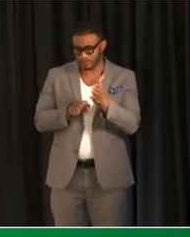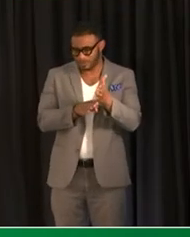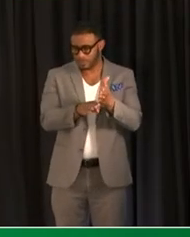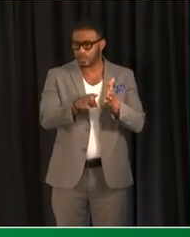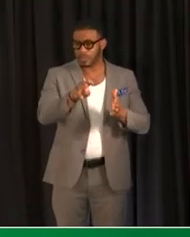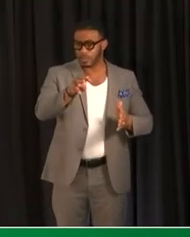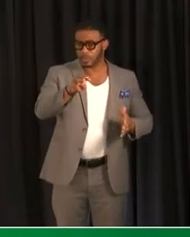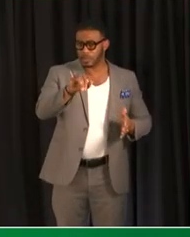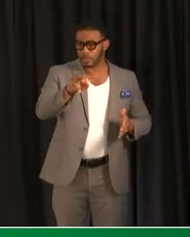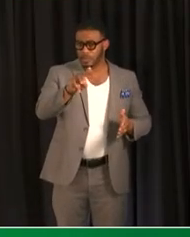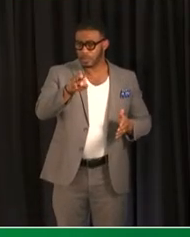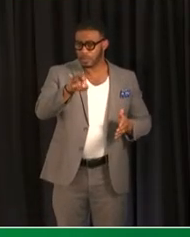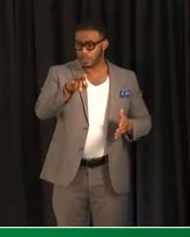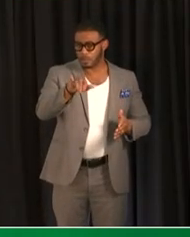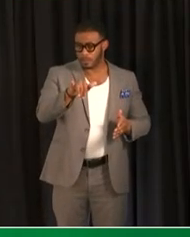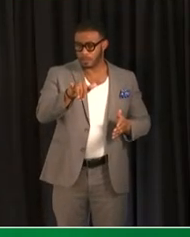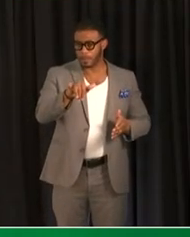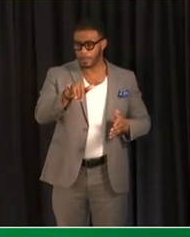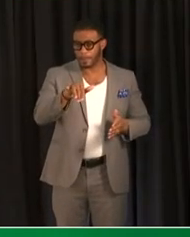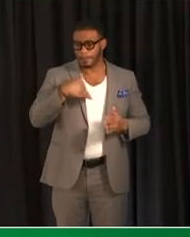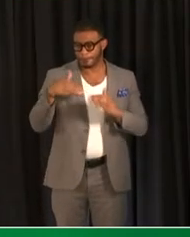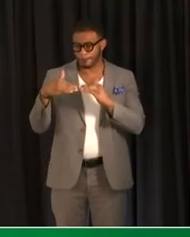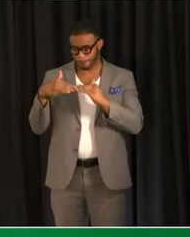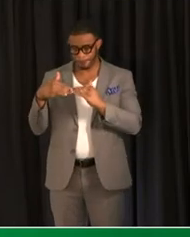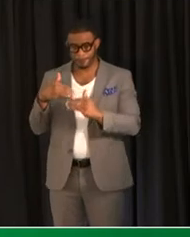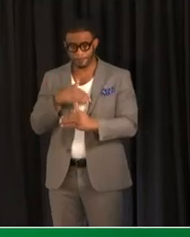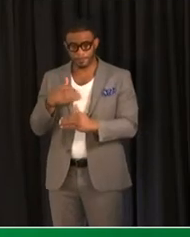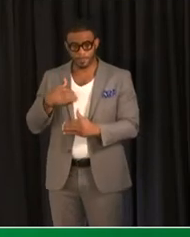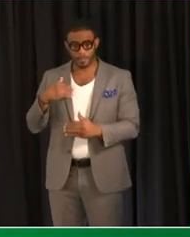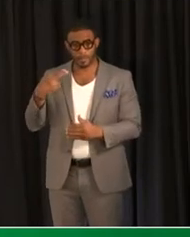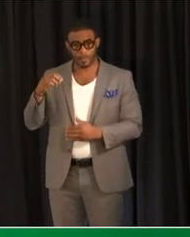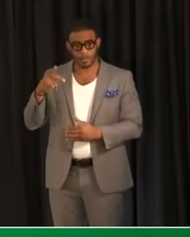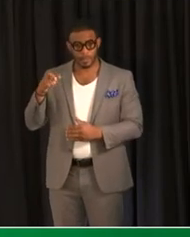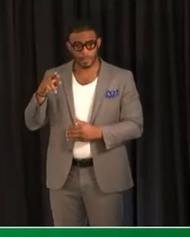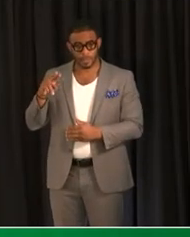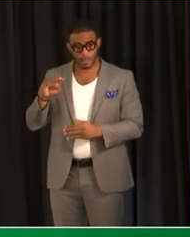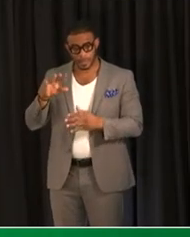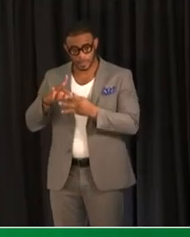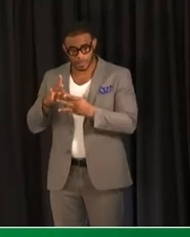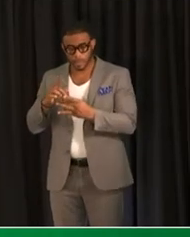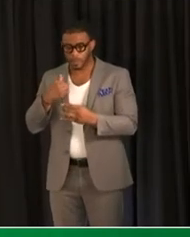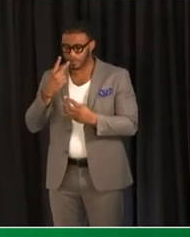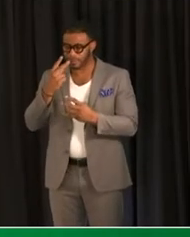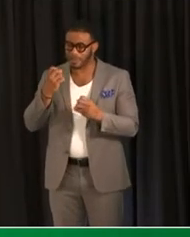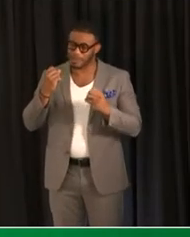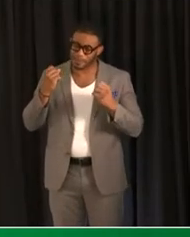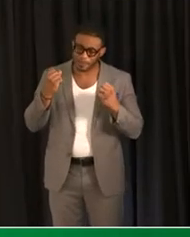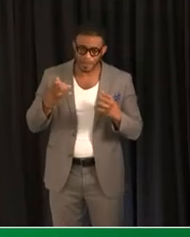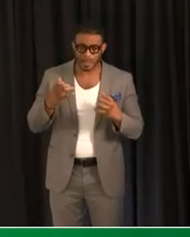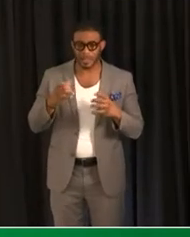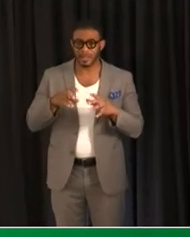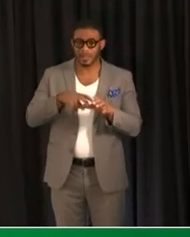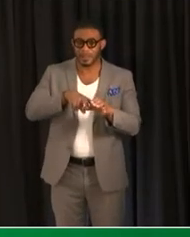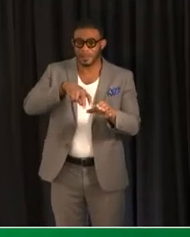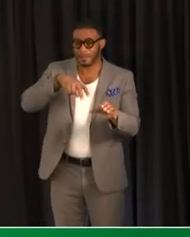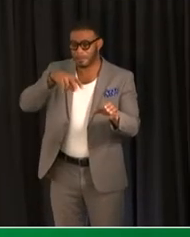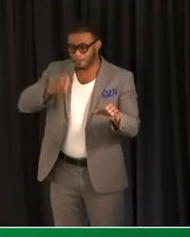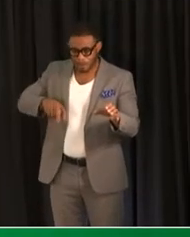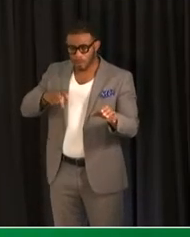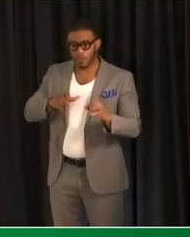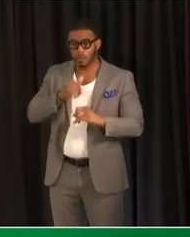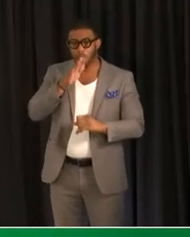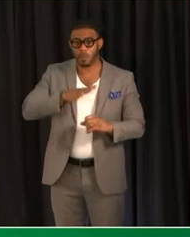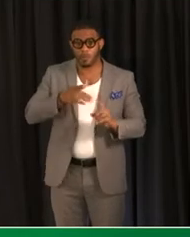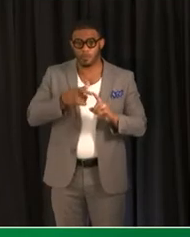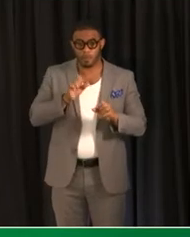and women. And as my colleague, Councilmember Henderson, highlighted, we have seen a mass exodus